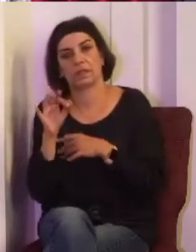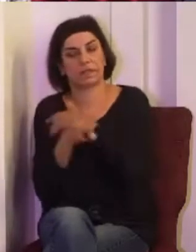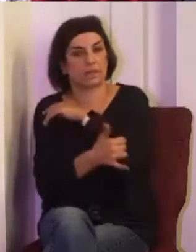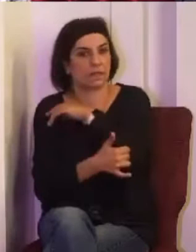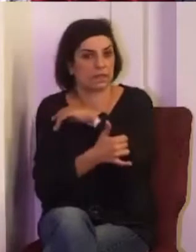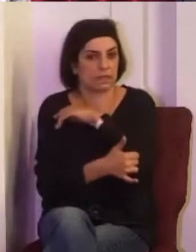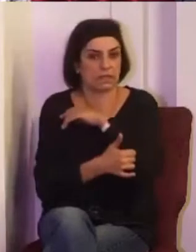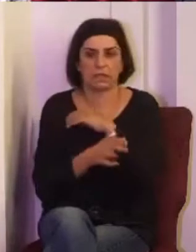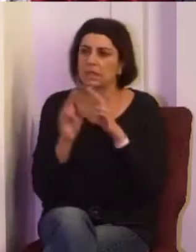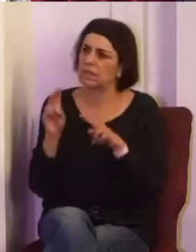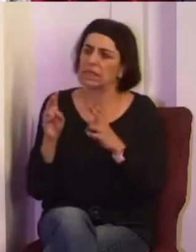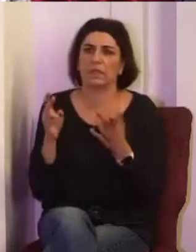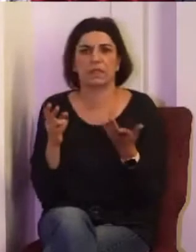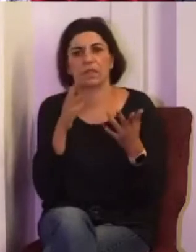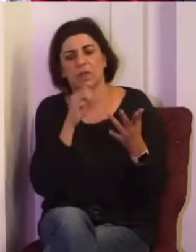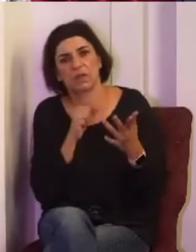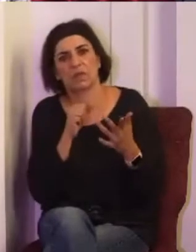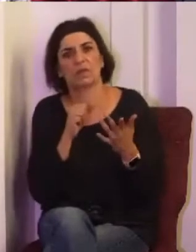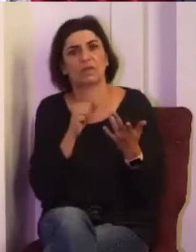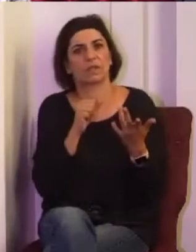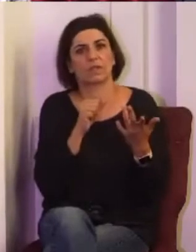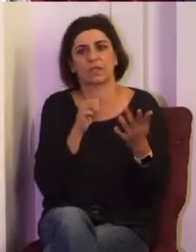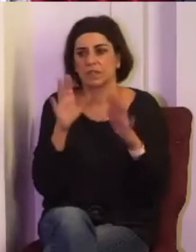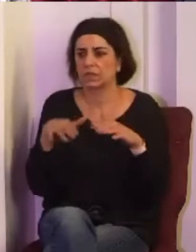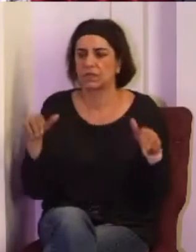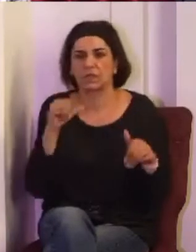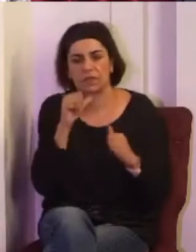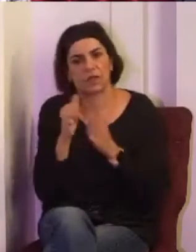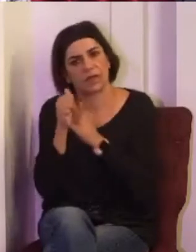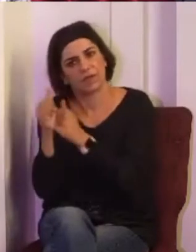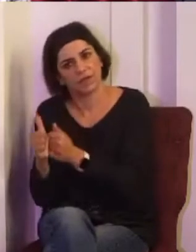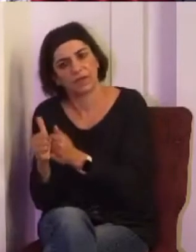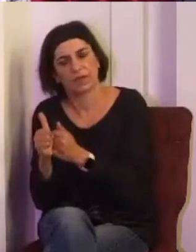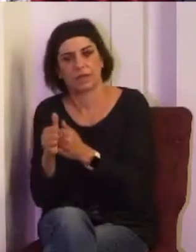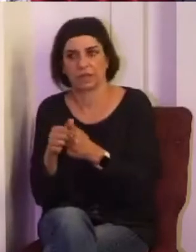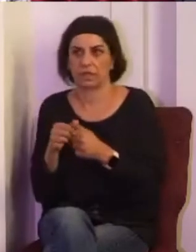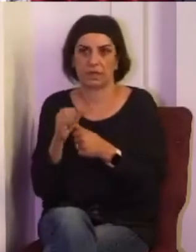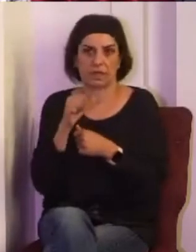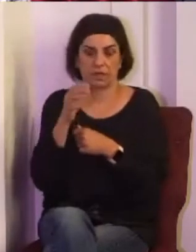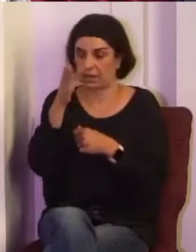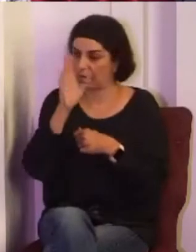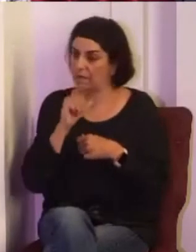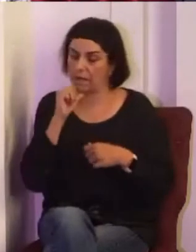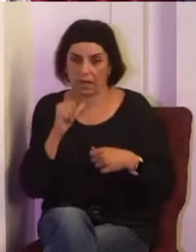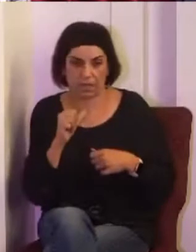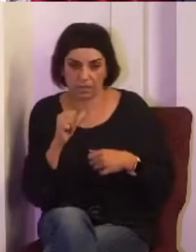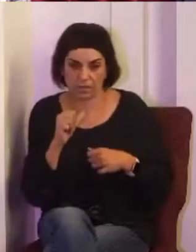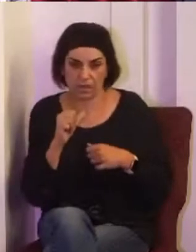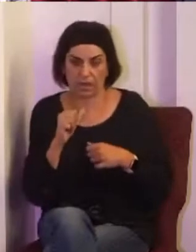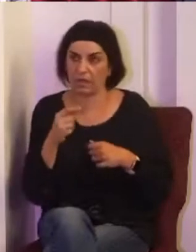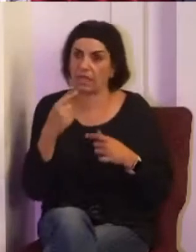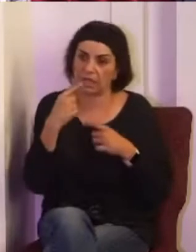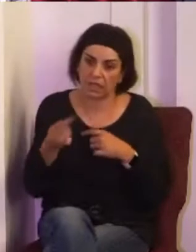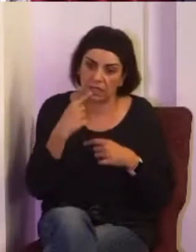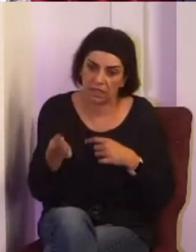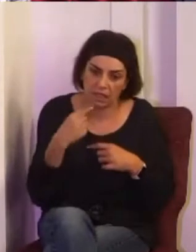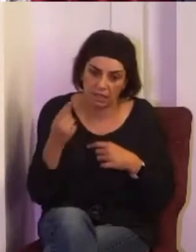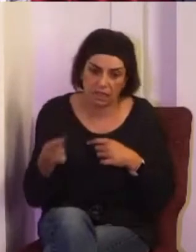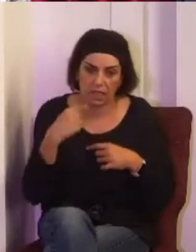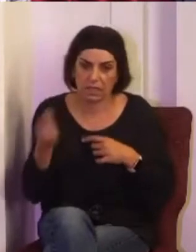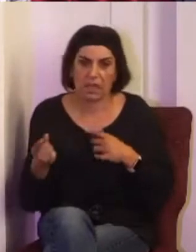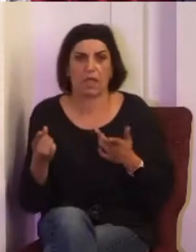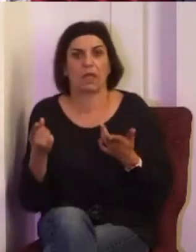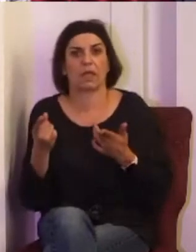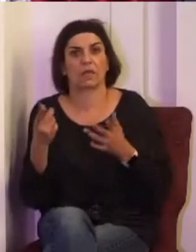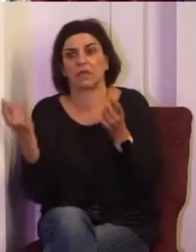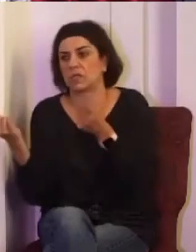getting old and your children are not following suit. God's not going to be around to tell us what to do and how we're supposed to be